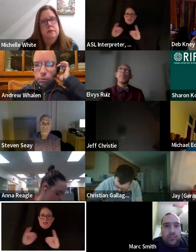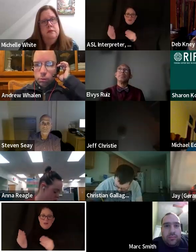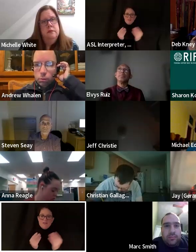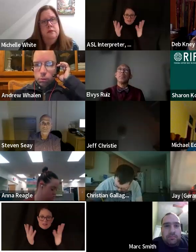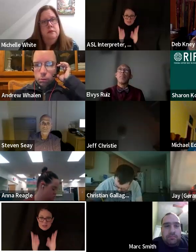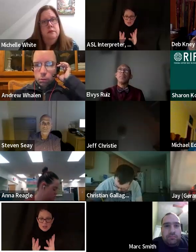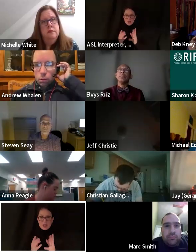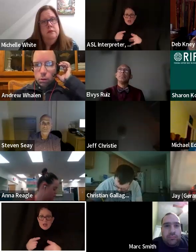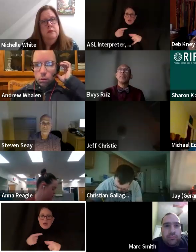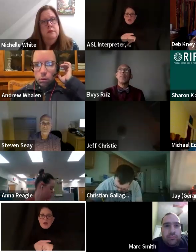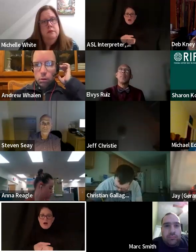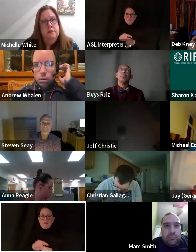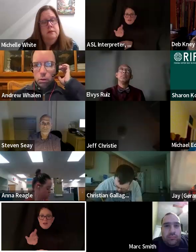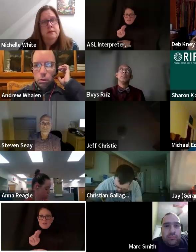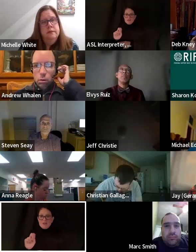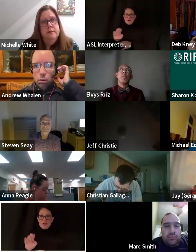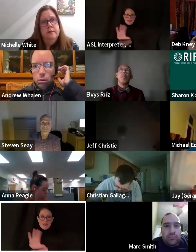or conflict-free case managers.